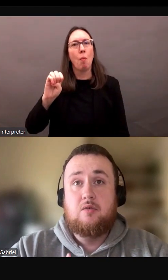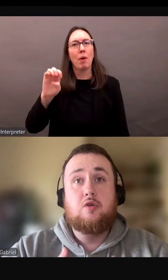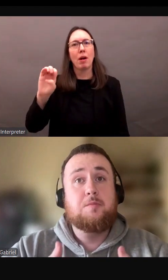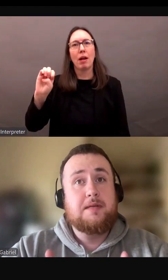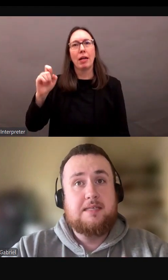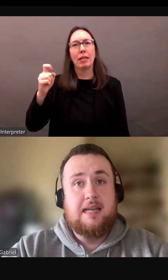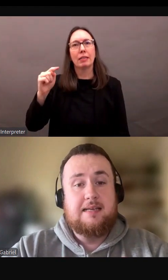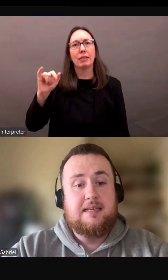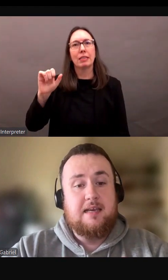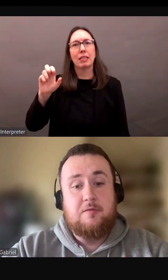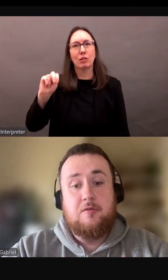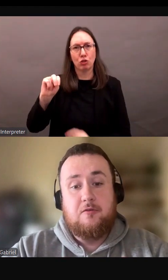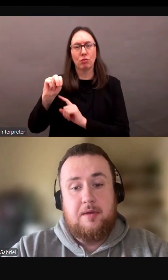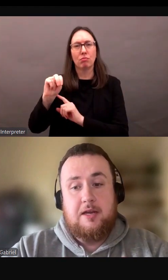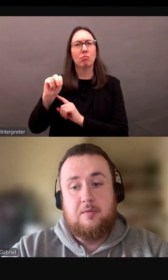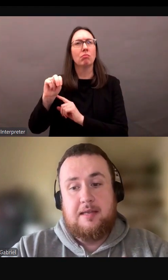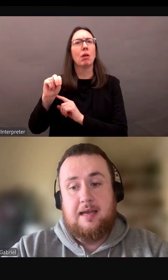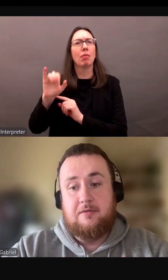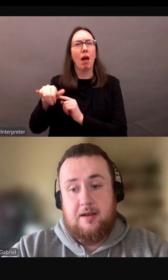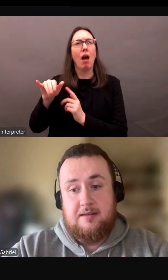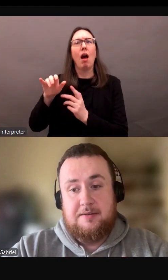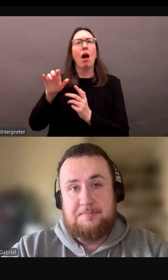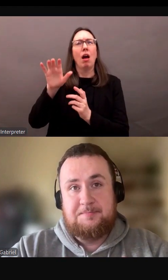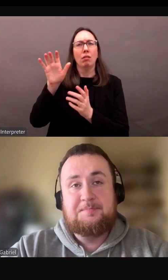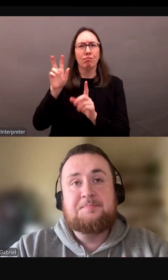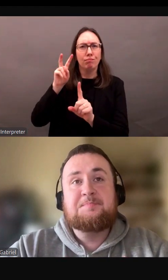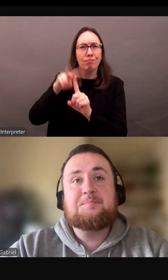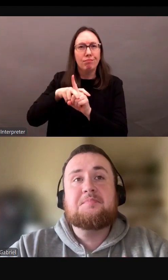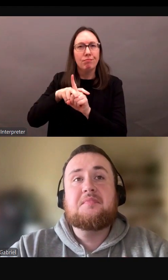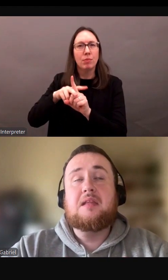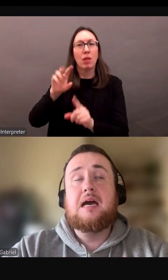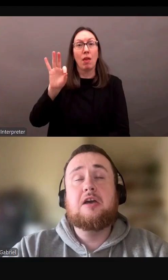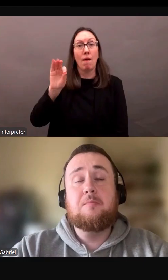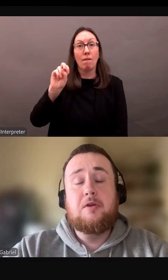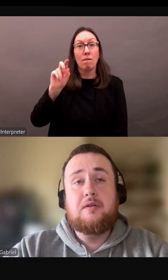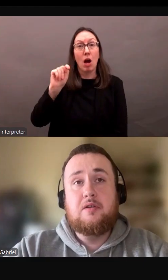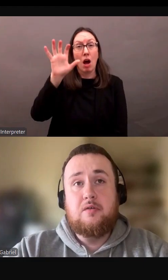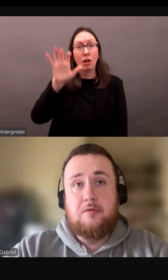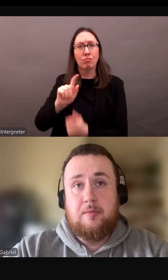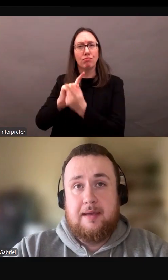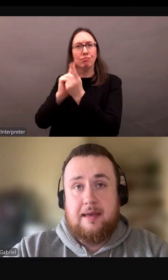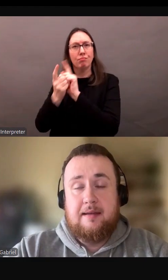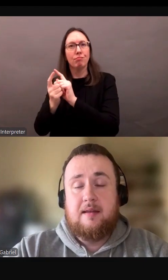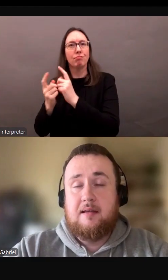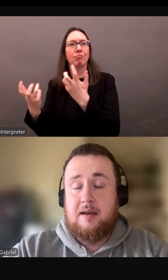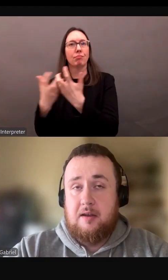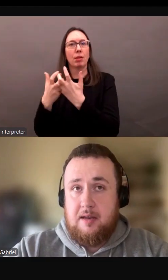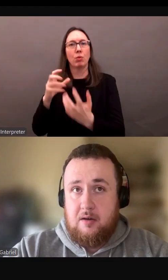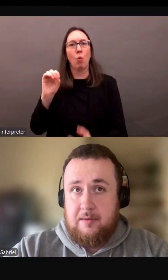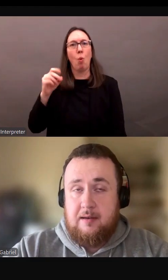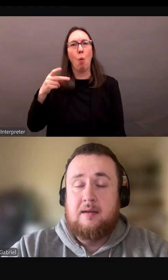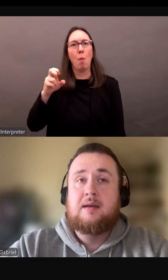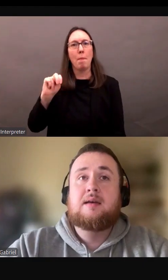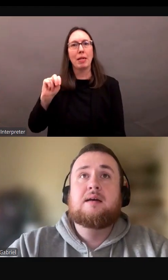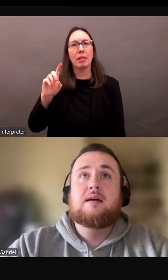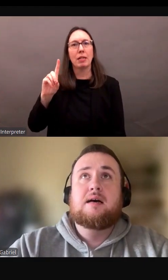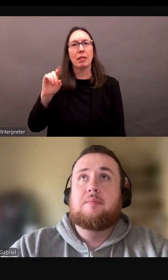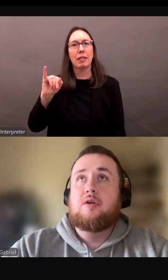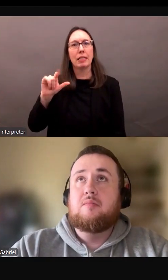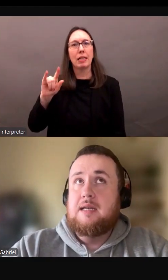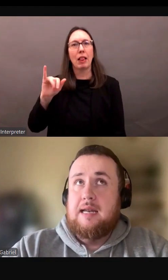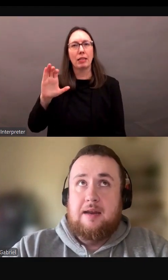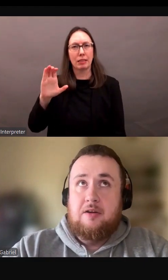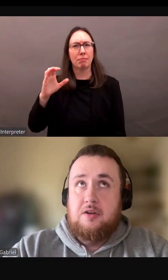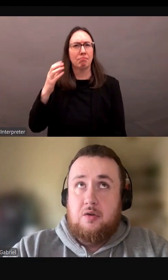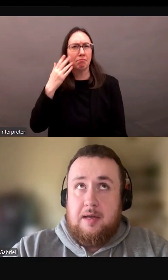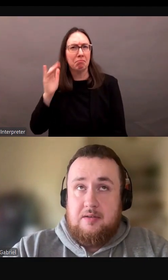to Open Dyslexic, if you're familiar with that font. I uploaded it over a weekend, thought nothing of it. About a